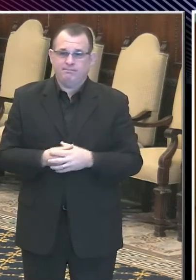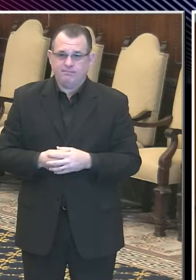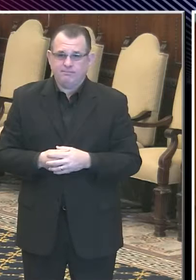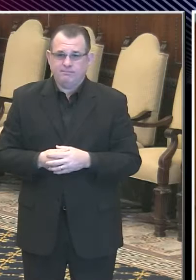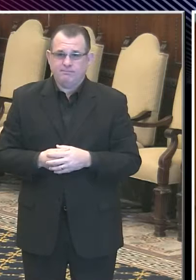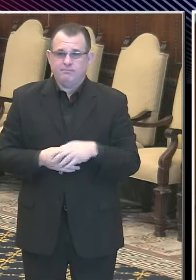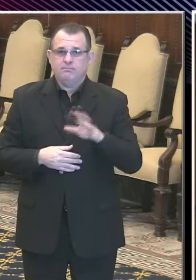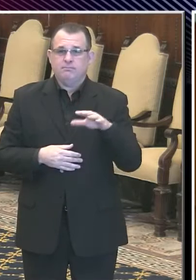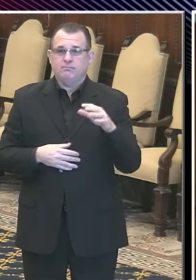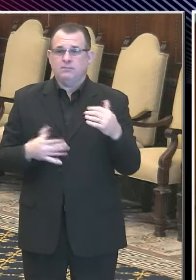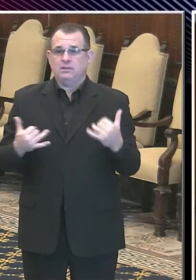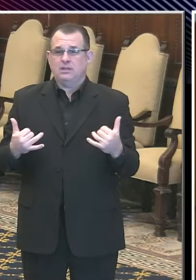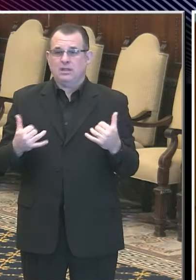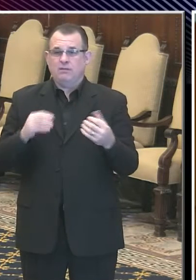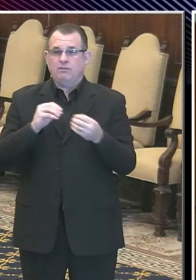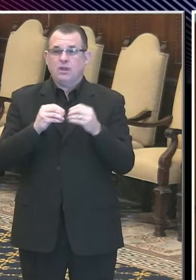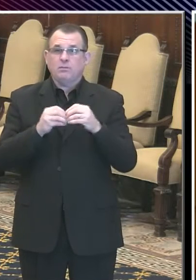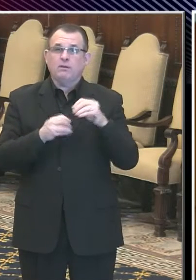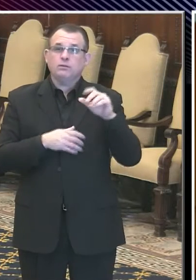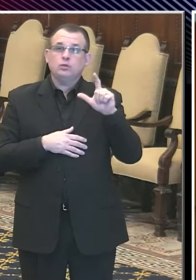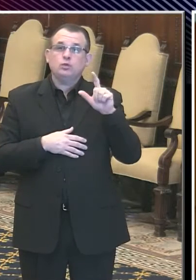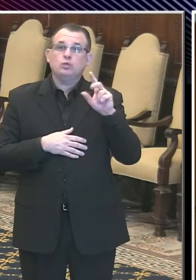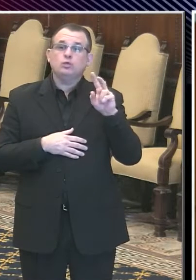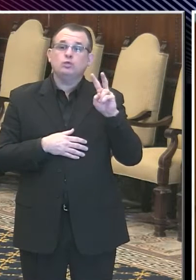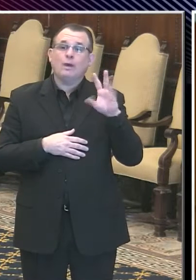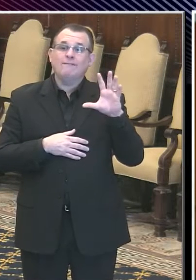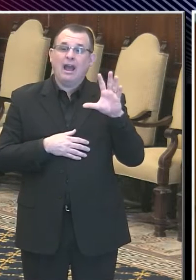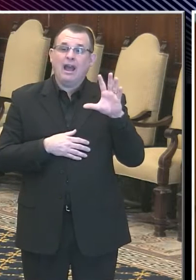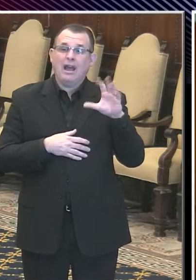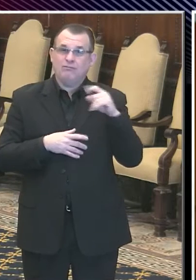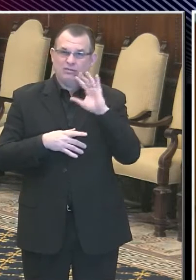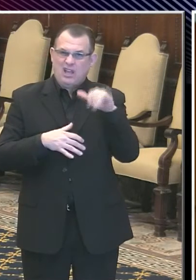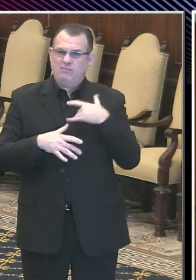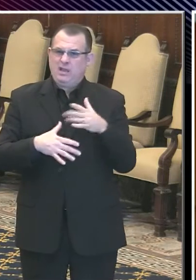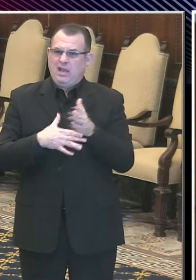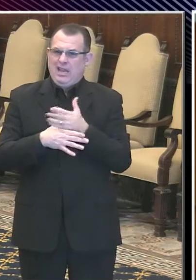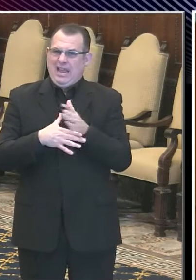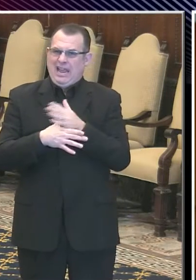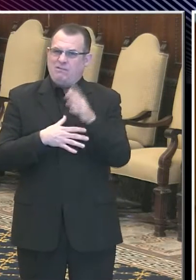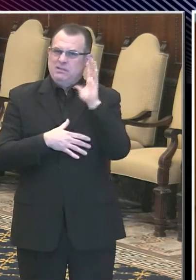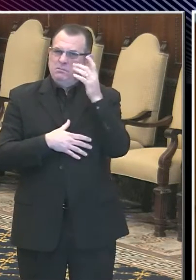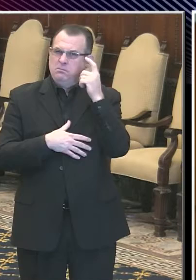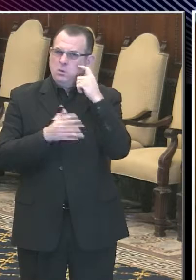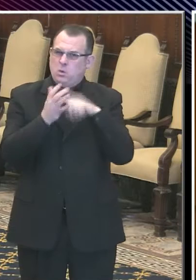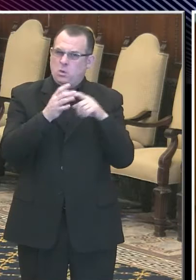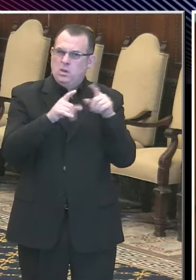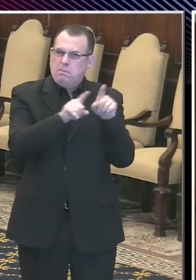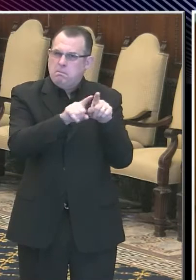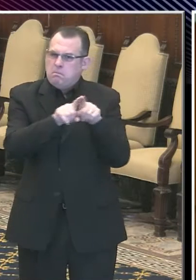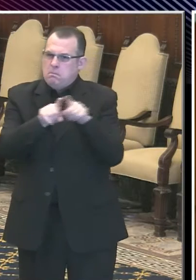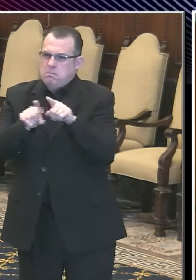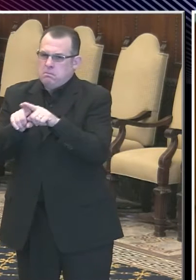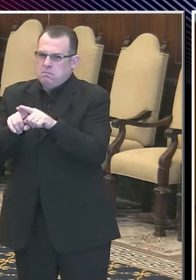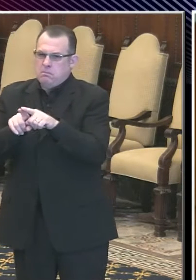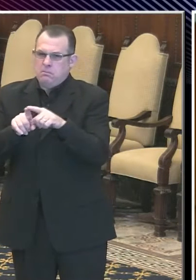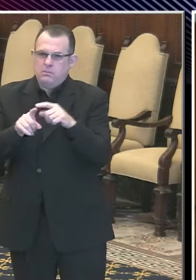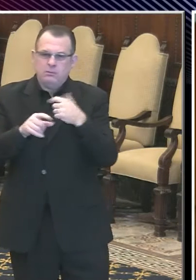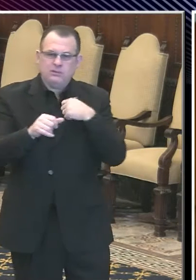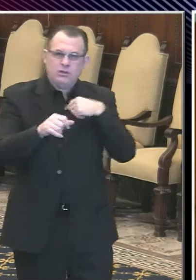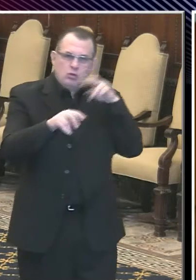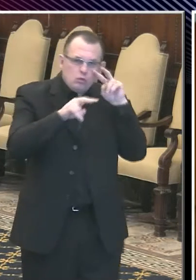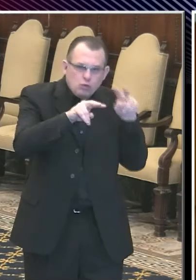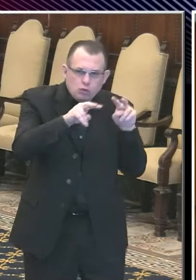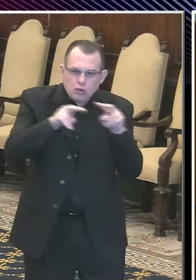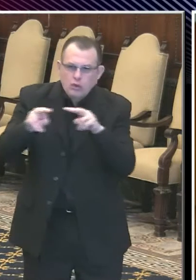the average daily numbers we've seen in the past. Still, if you look at the overall graph on deaths per day, it does look like that's declining. And that would certainly be very good news